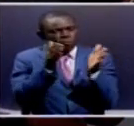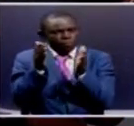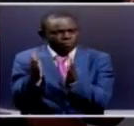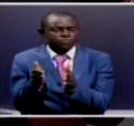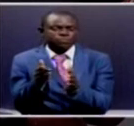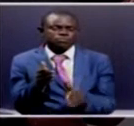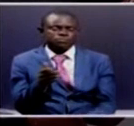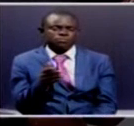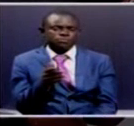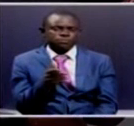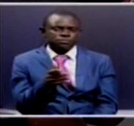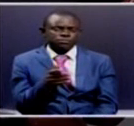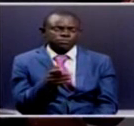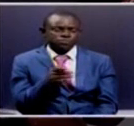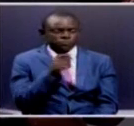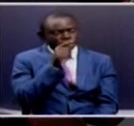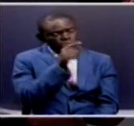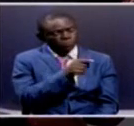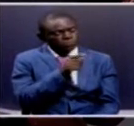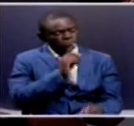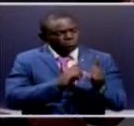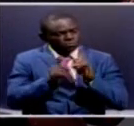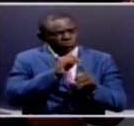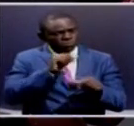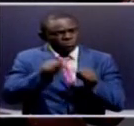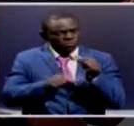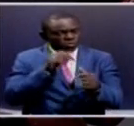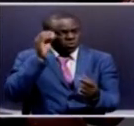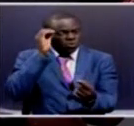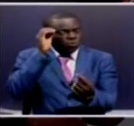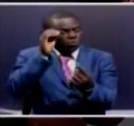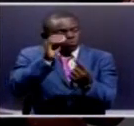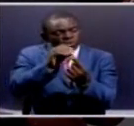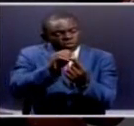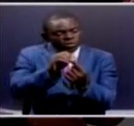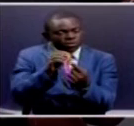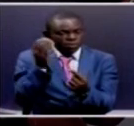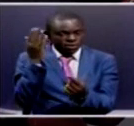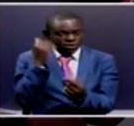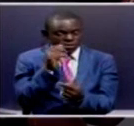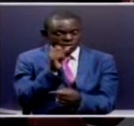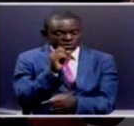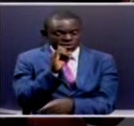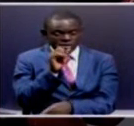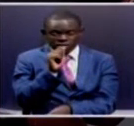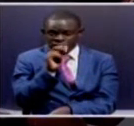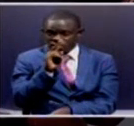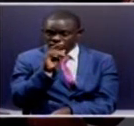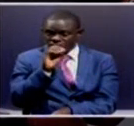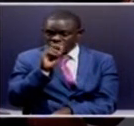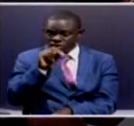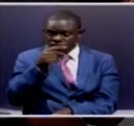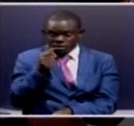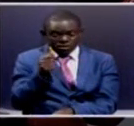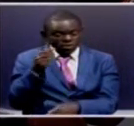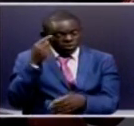that the objective, it seeks to implement the Siavonga resolutions. Now, yes. Weigh that against we the